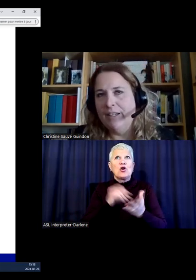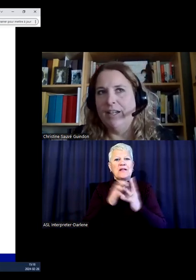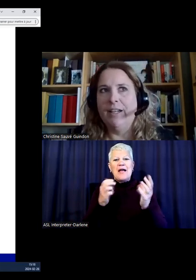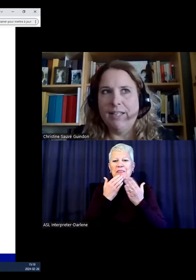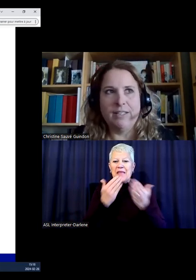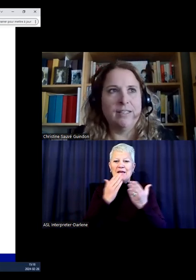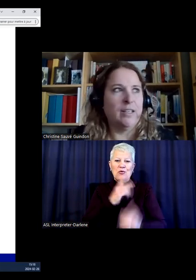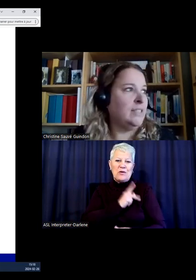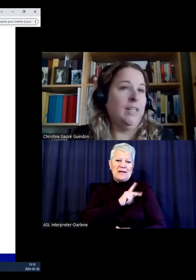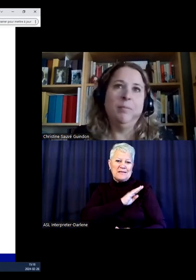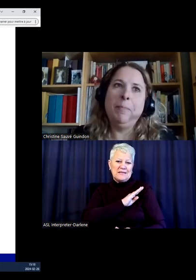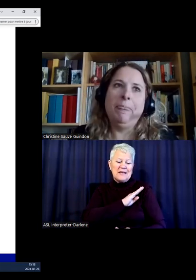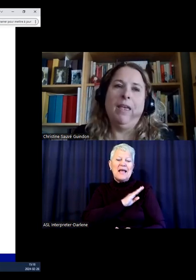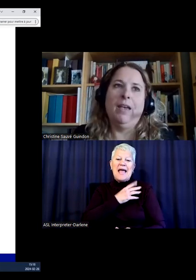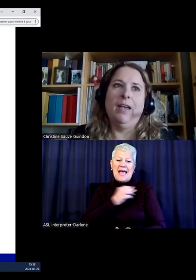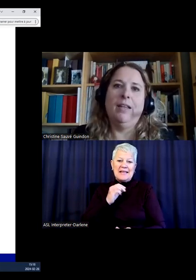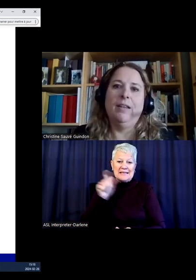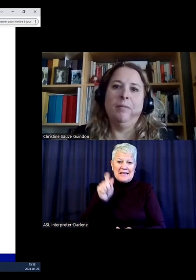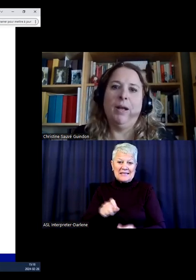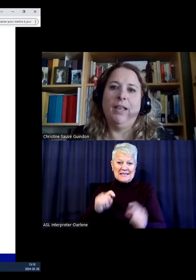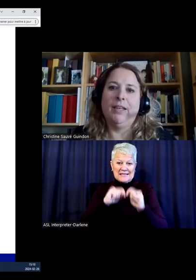and Texas team.